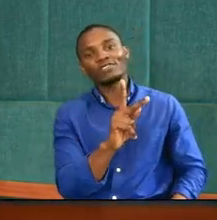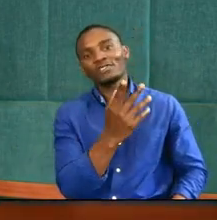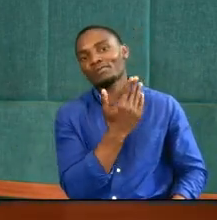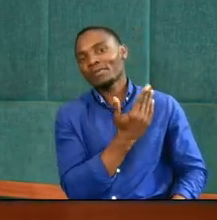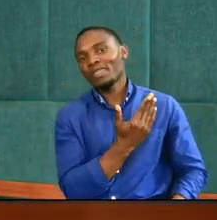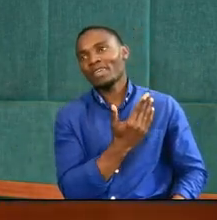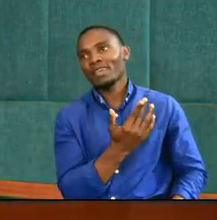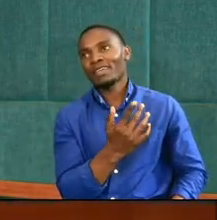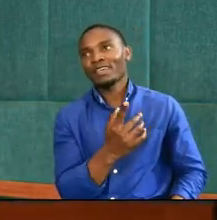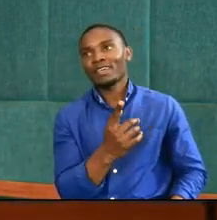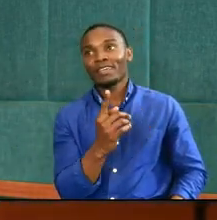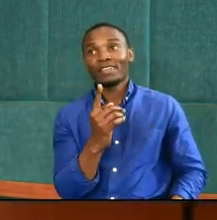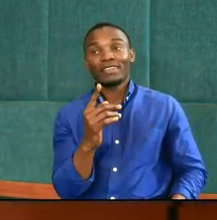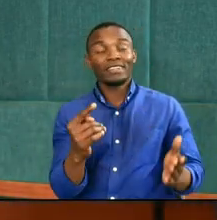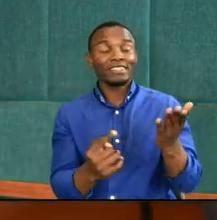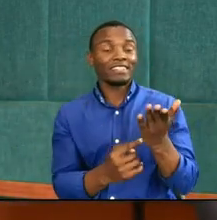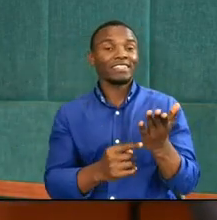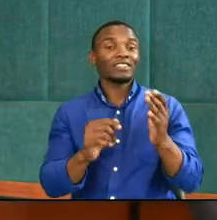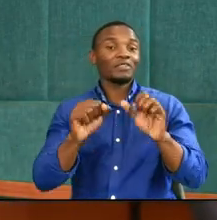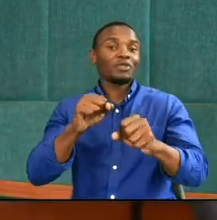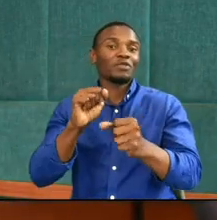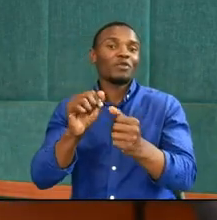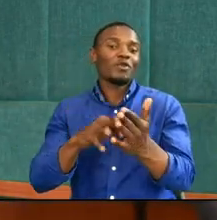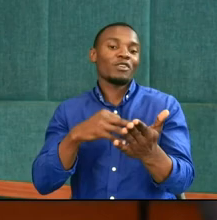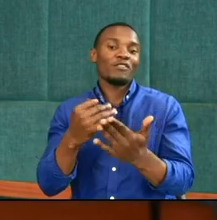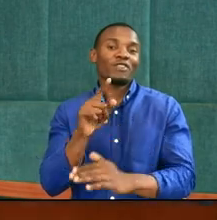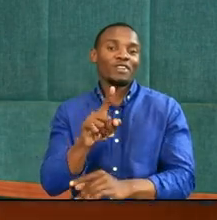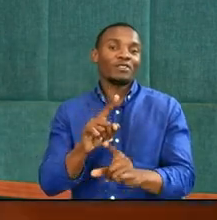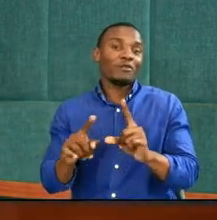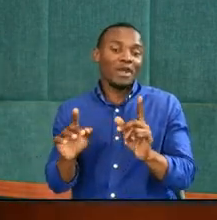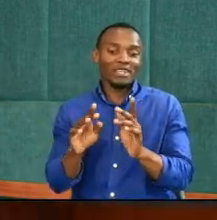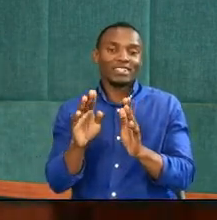The screen will fail you, but that Bible won't fail you.